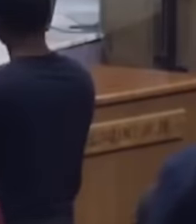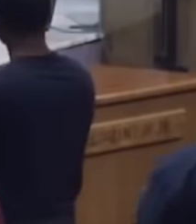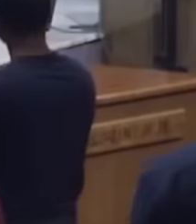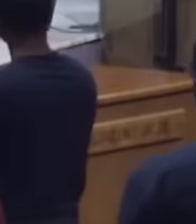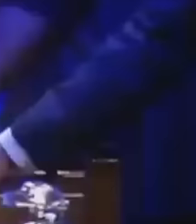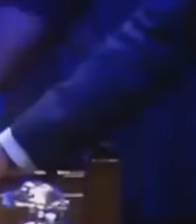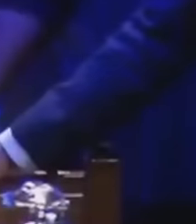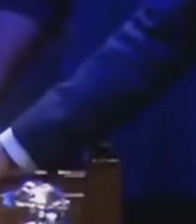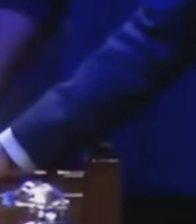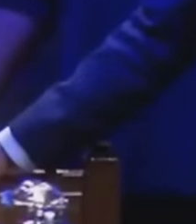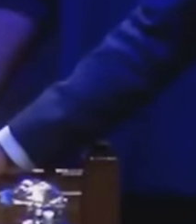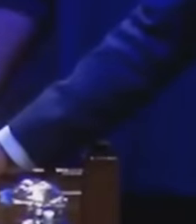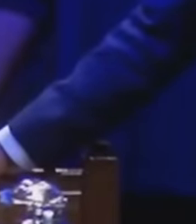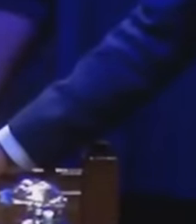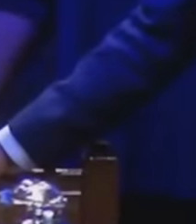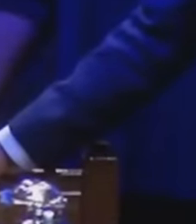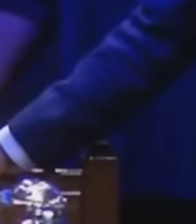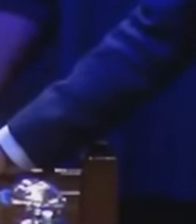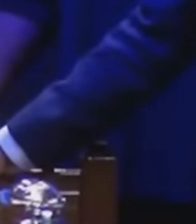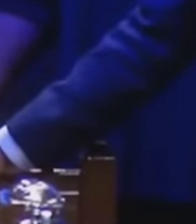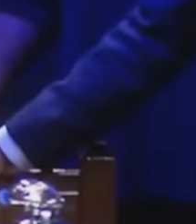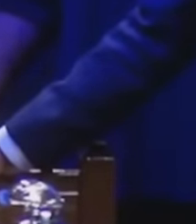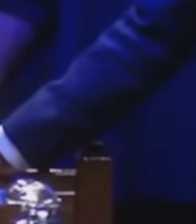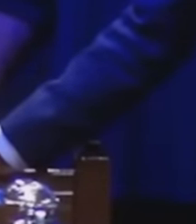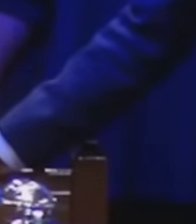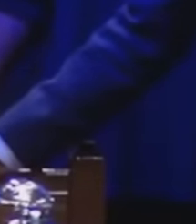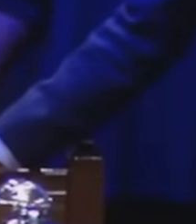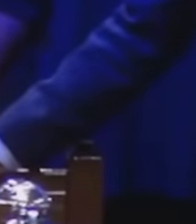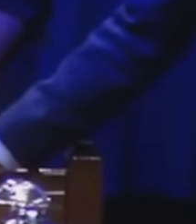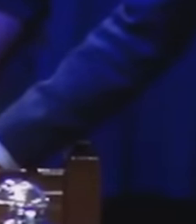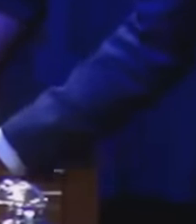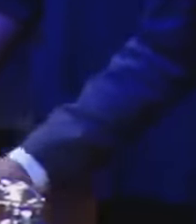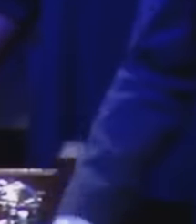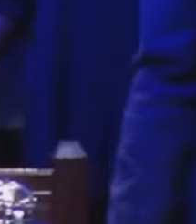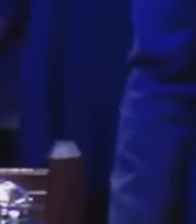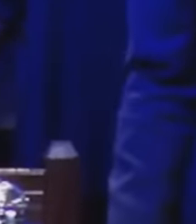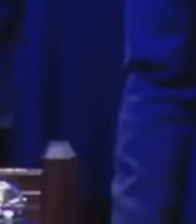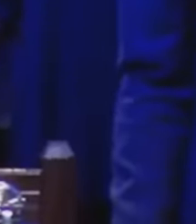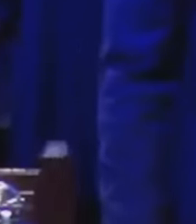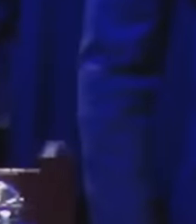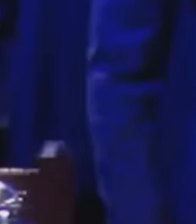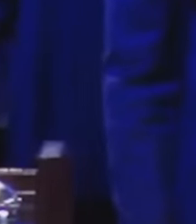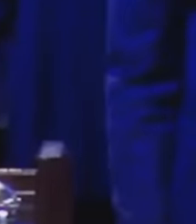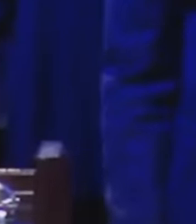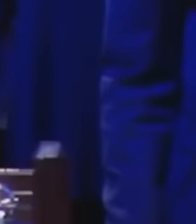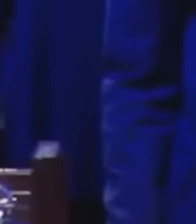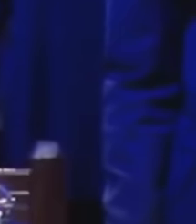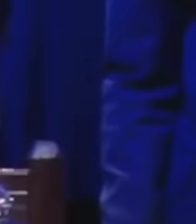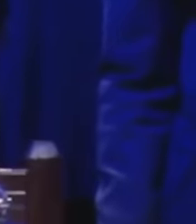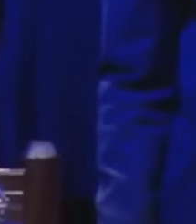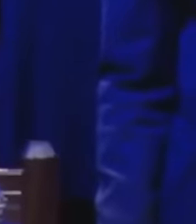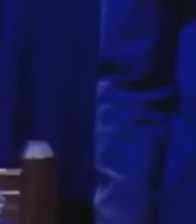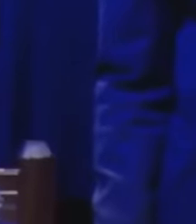don't want me to do is, so listen to me, what you don't want me to do is to suppress in a season what